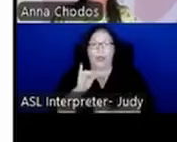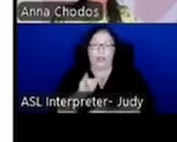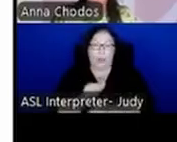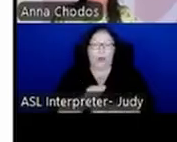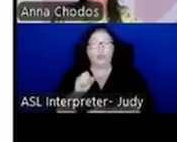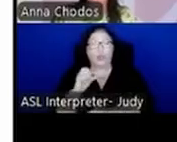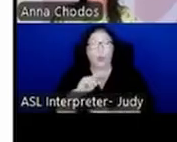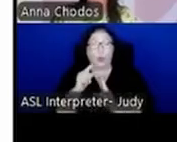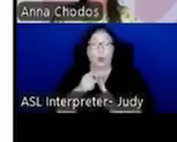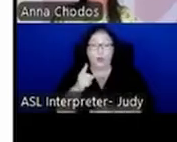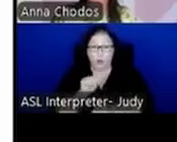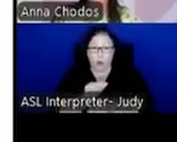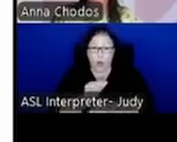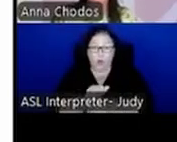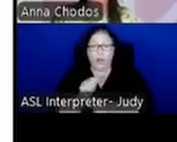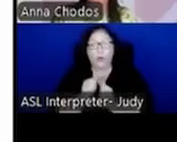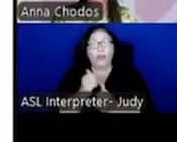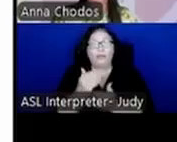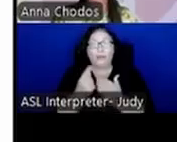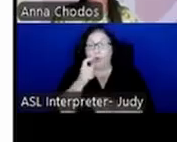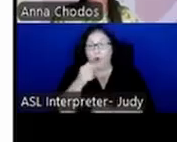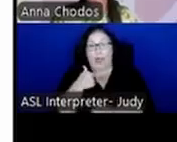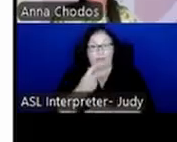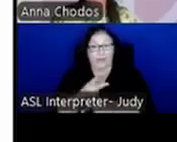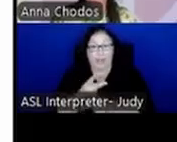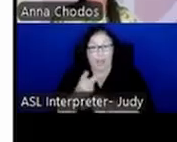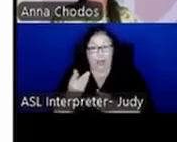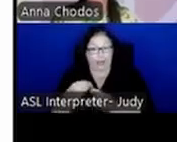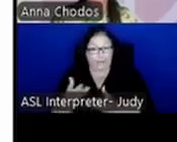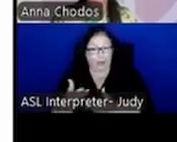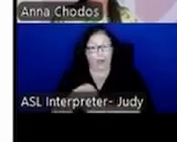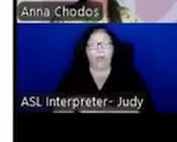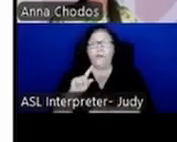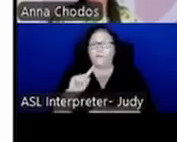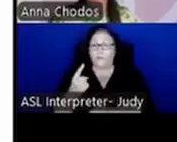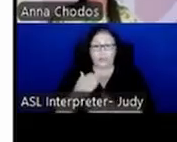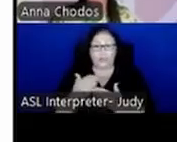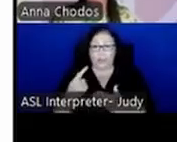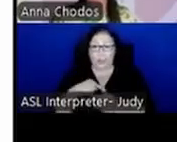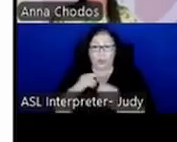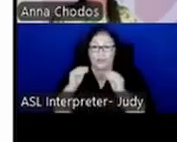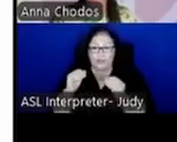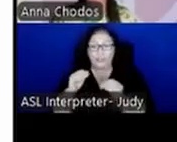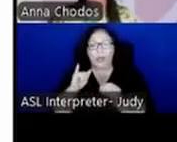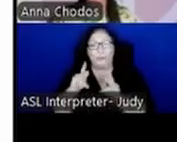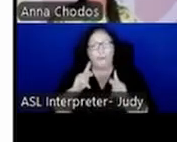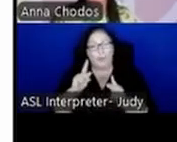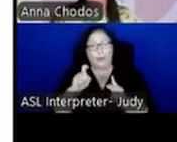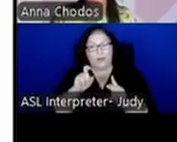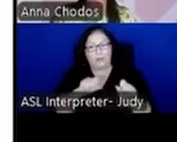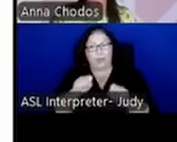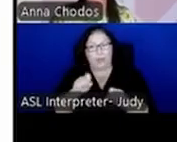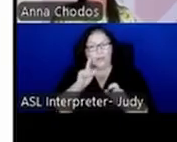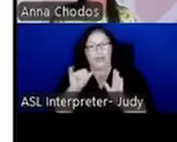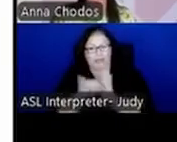working with someone who has a caregiver, the first step that we teach is that people need to be able to identify the